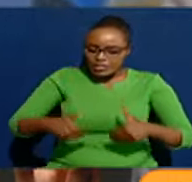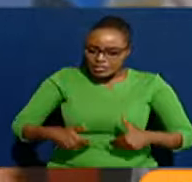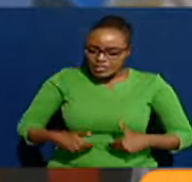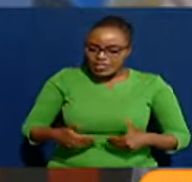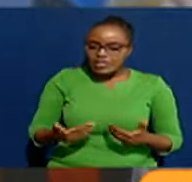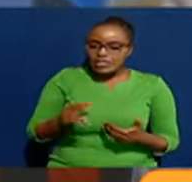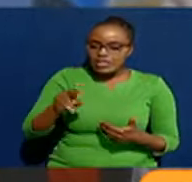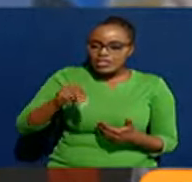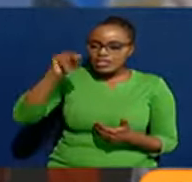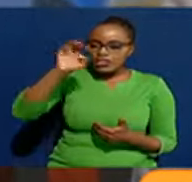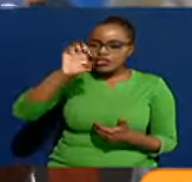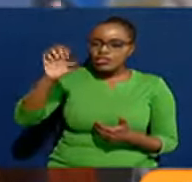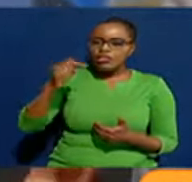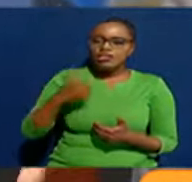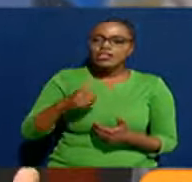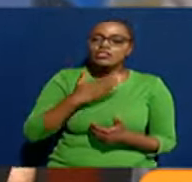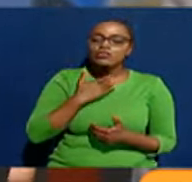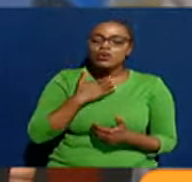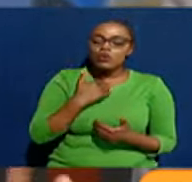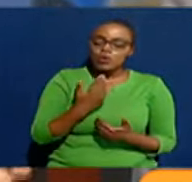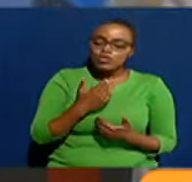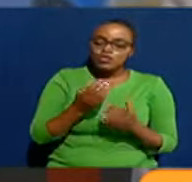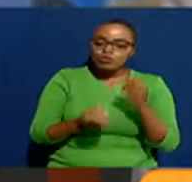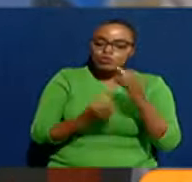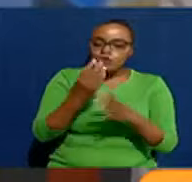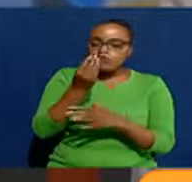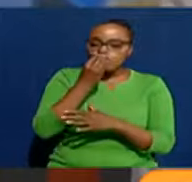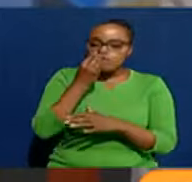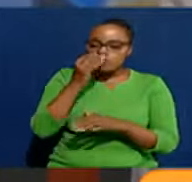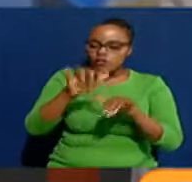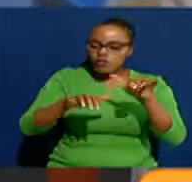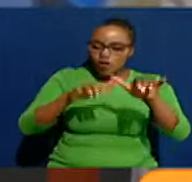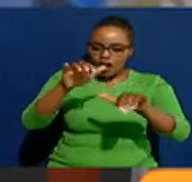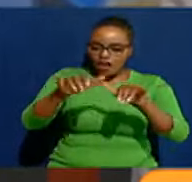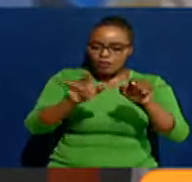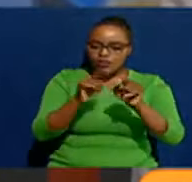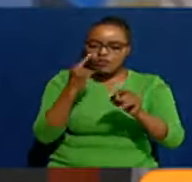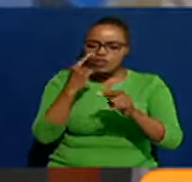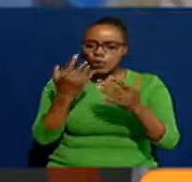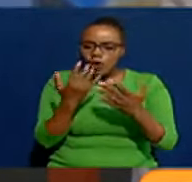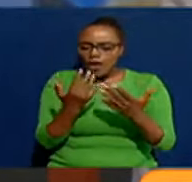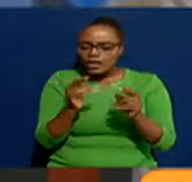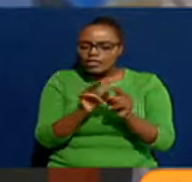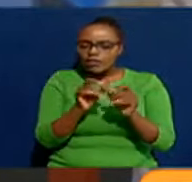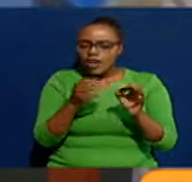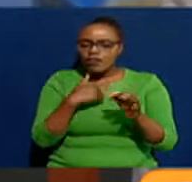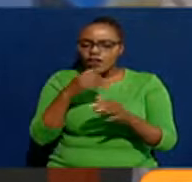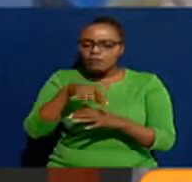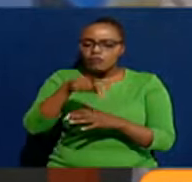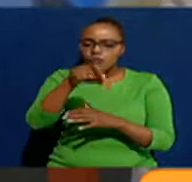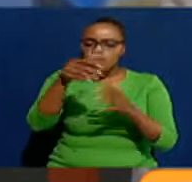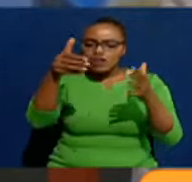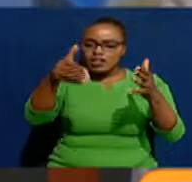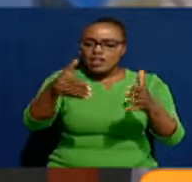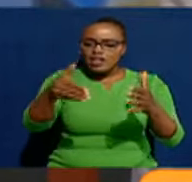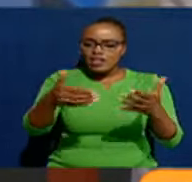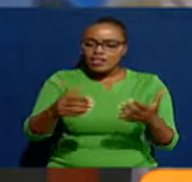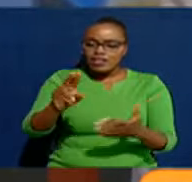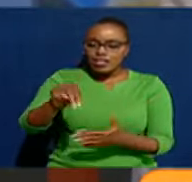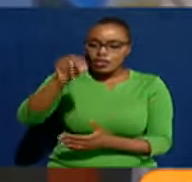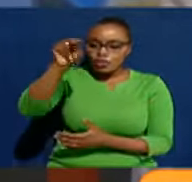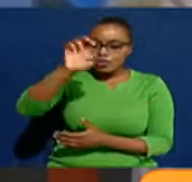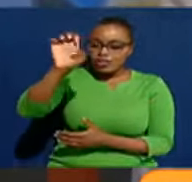Northeastern, and we want animal feed, we first must look at where is the plant, is there any plant currently existing in